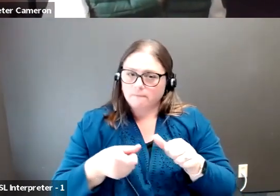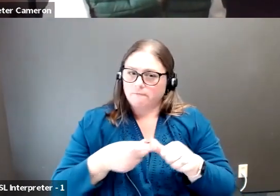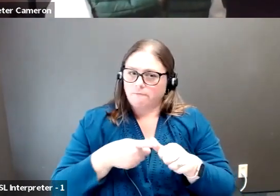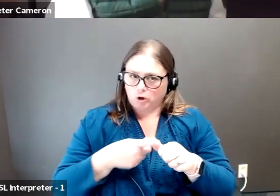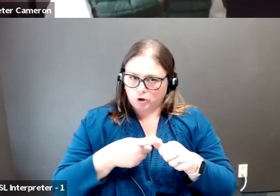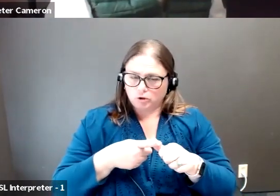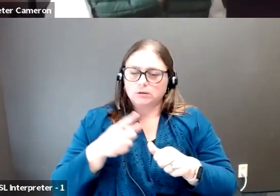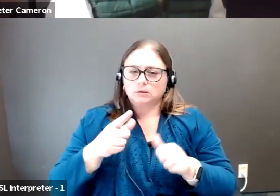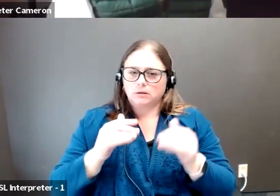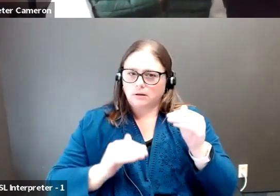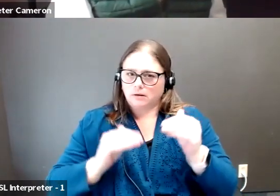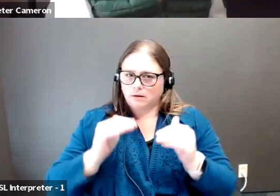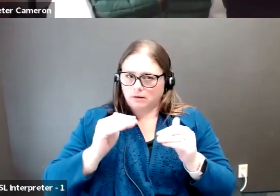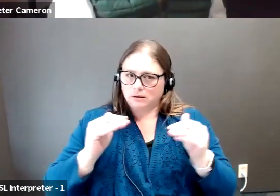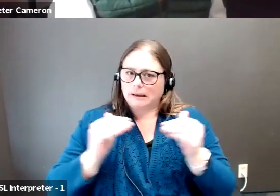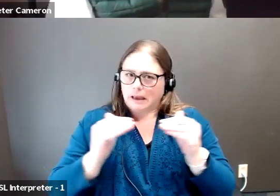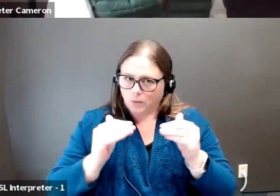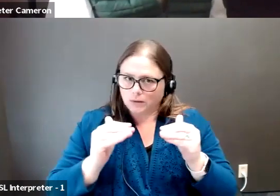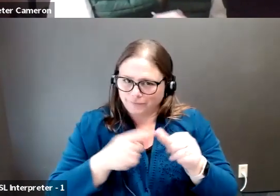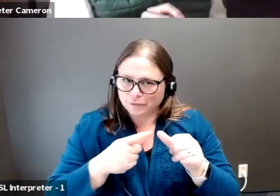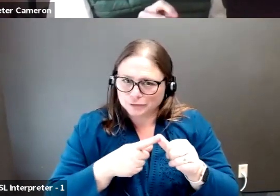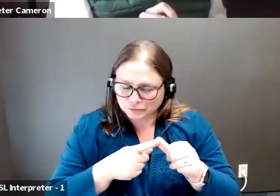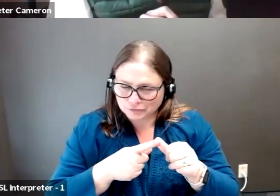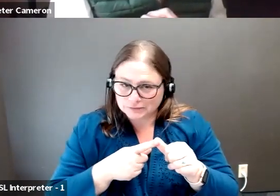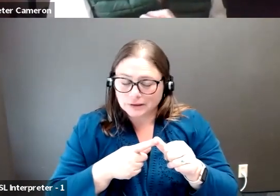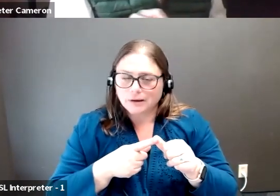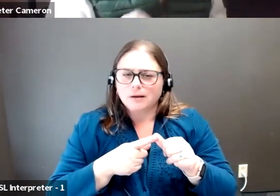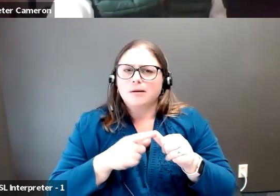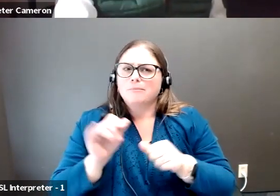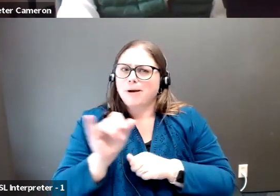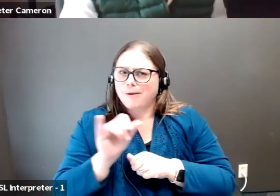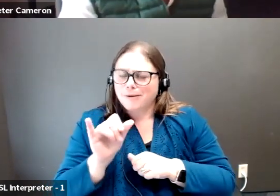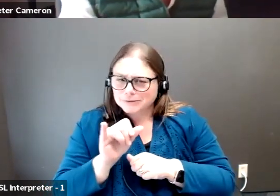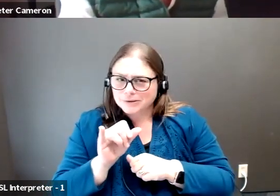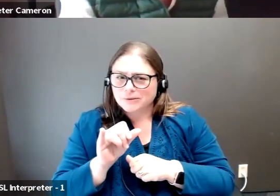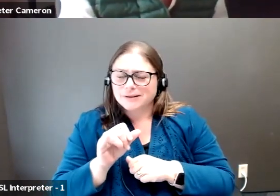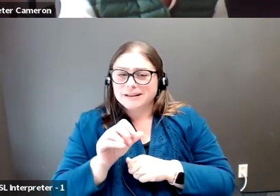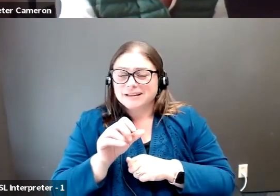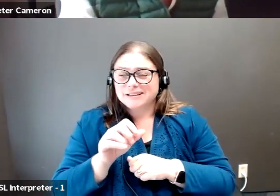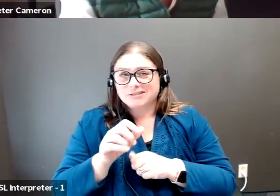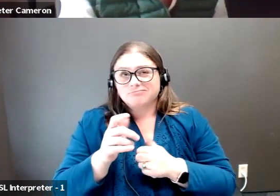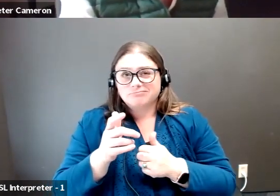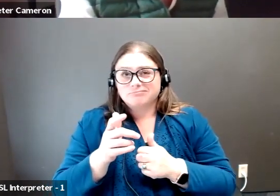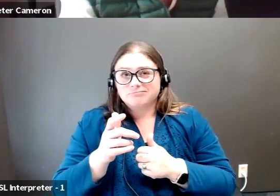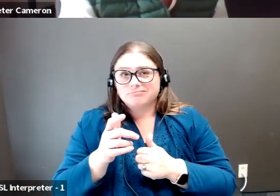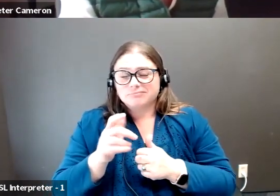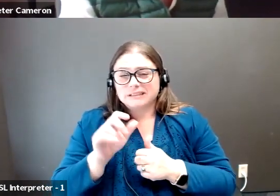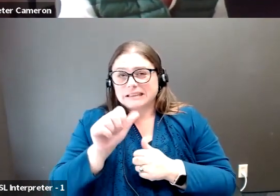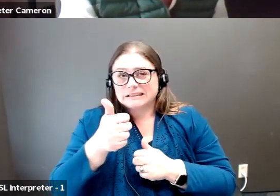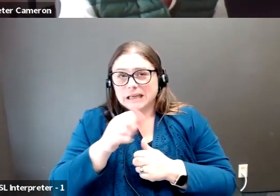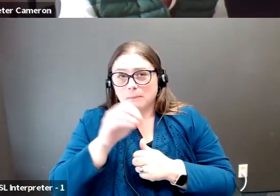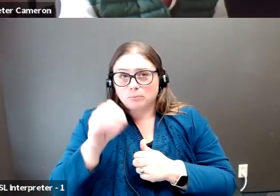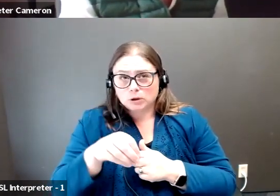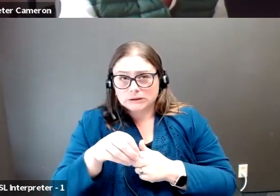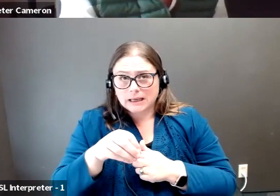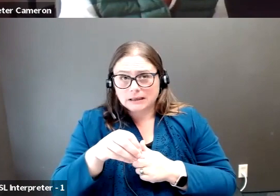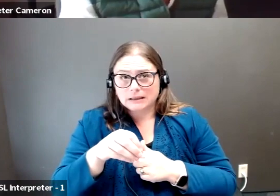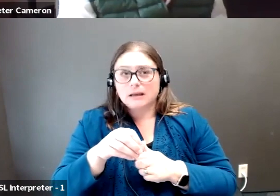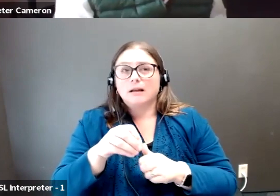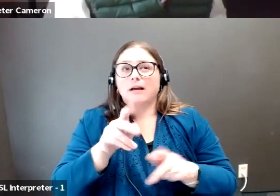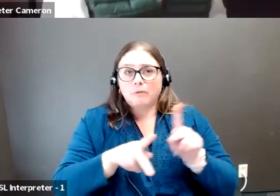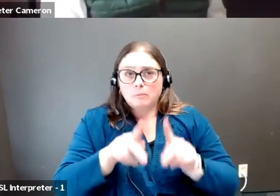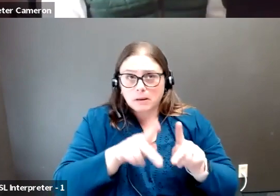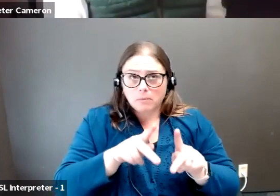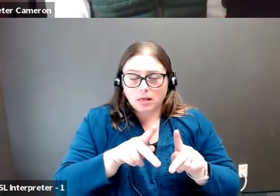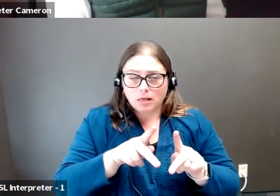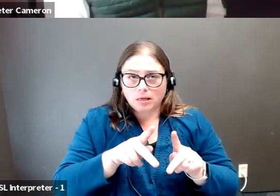here, but we also have to get down to the reality that it's 10% of our patients that consume 60% of the bill, right? So